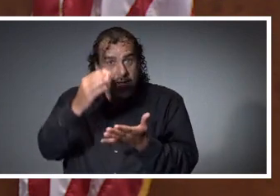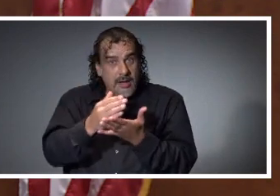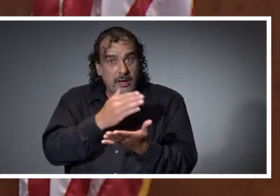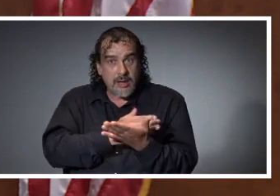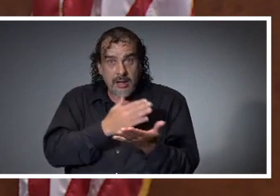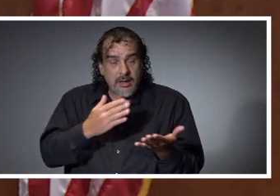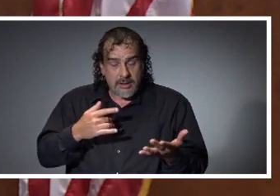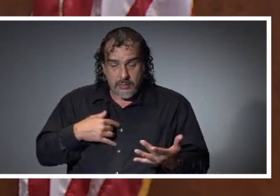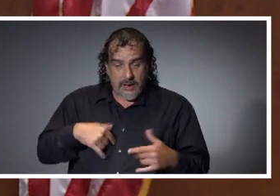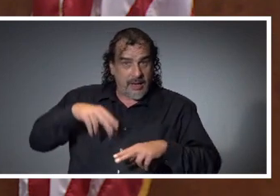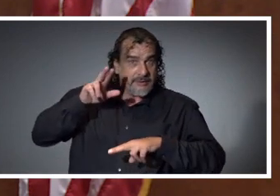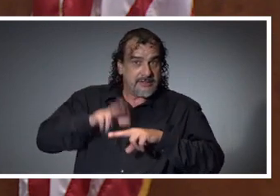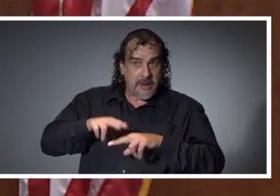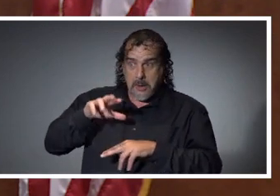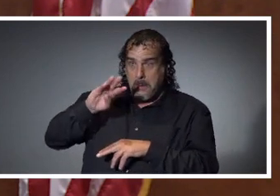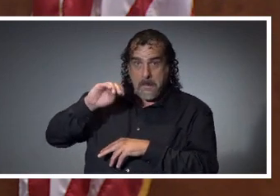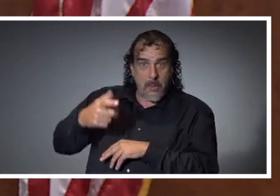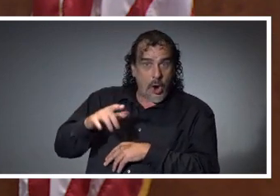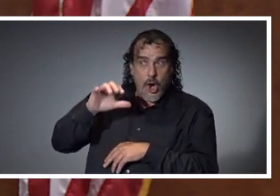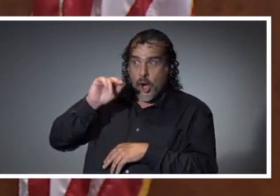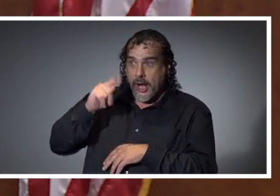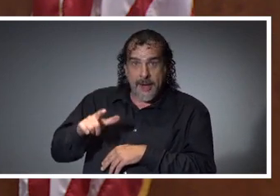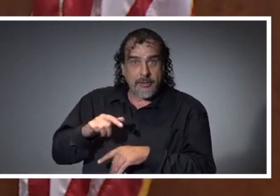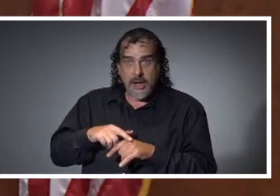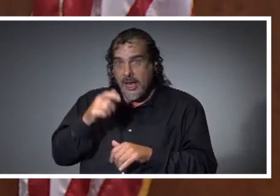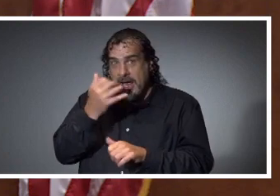sitting here in March and April, everyone was